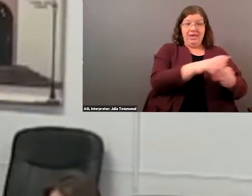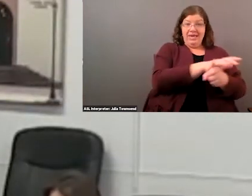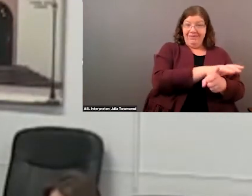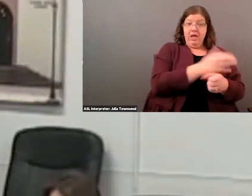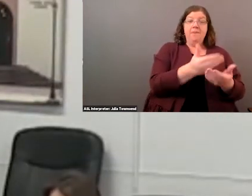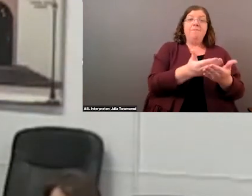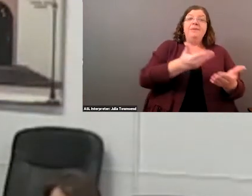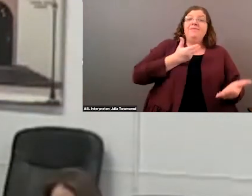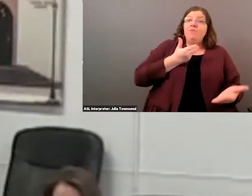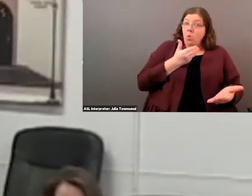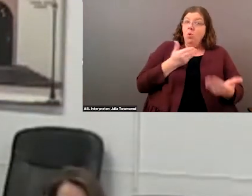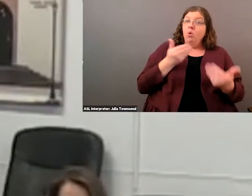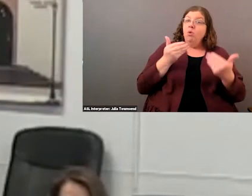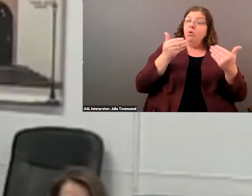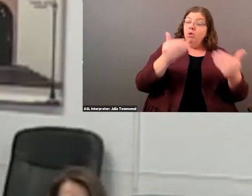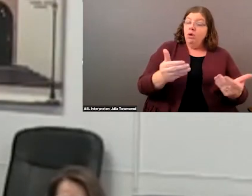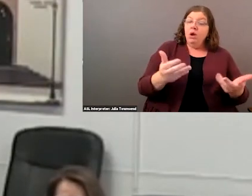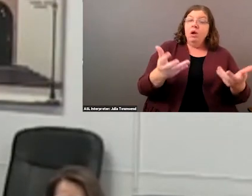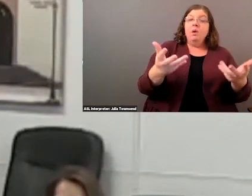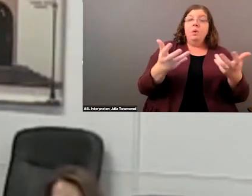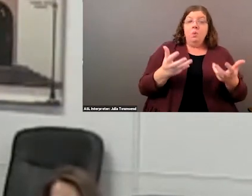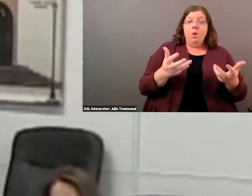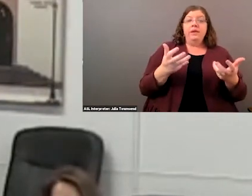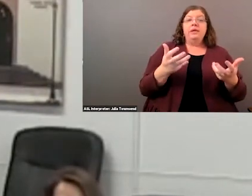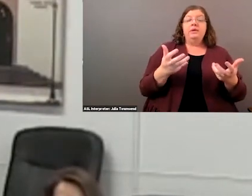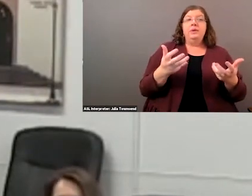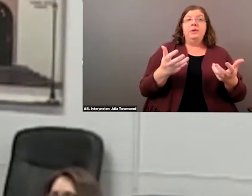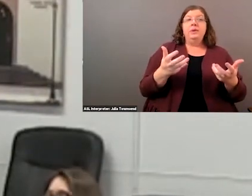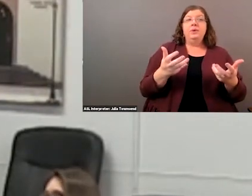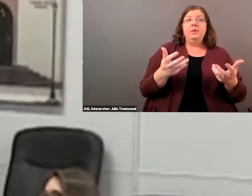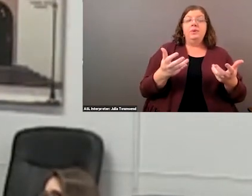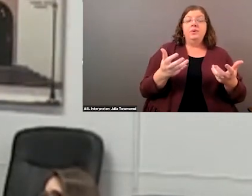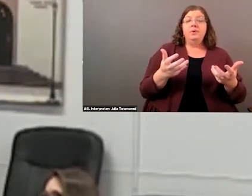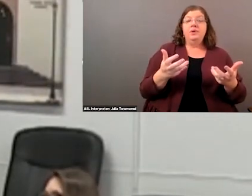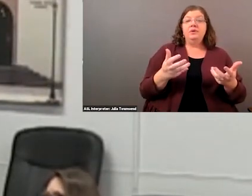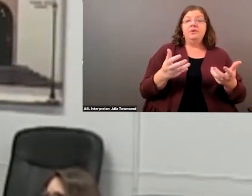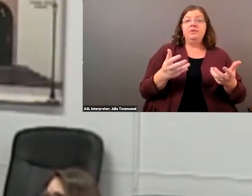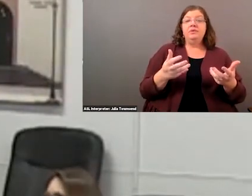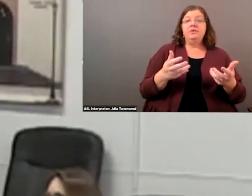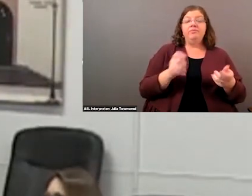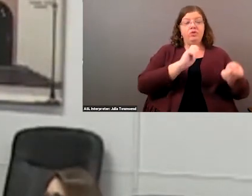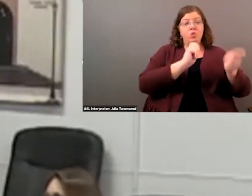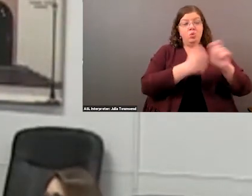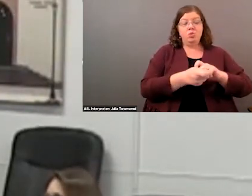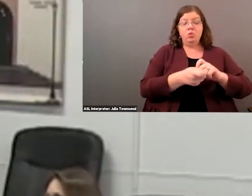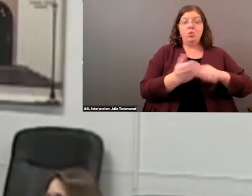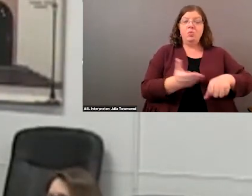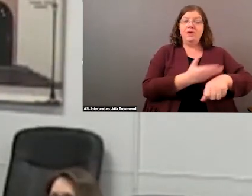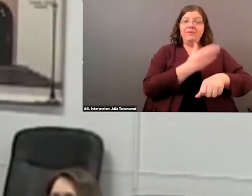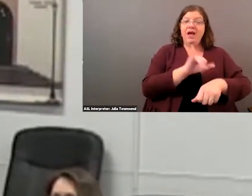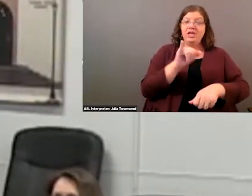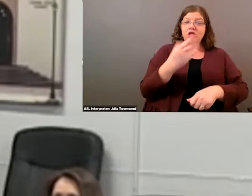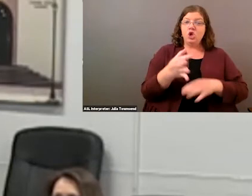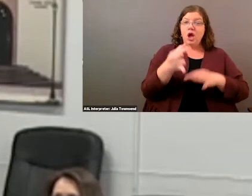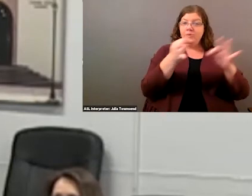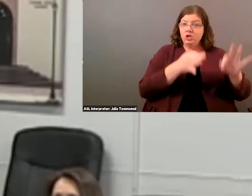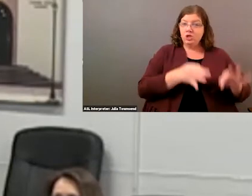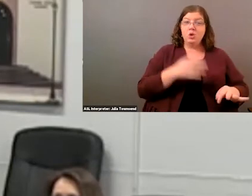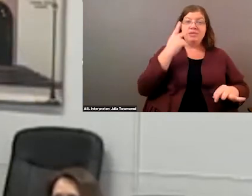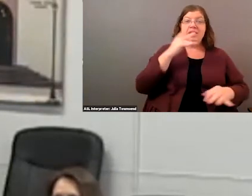actually revise the job description. So you'll see that the old job description is it should be attached. Did you get the old one?